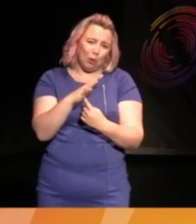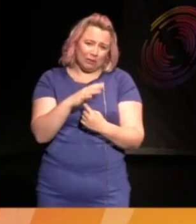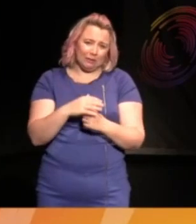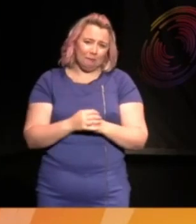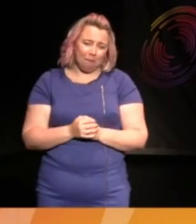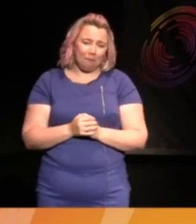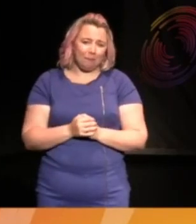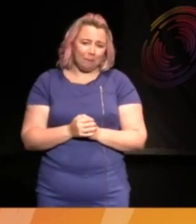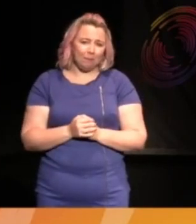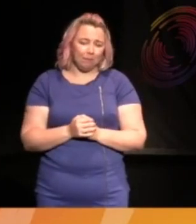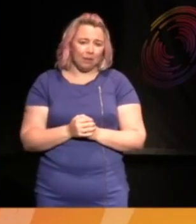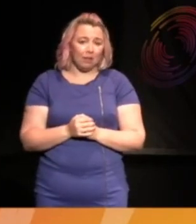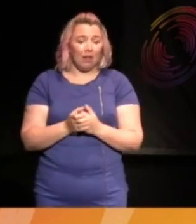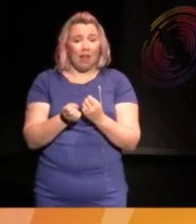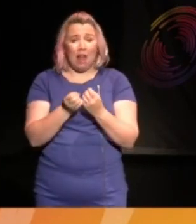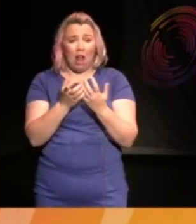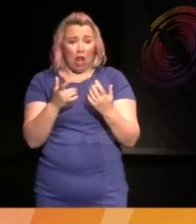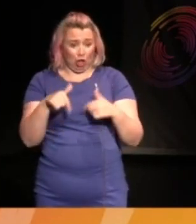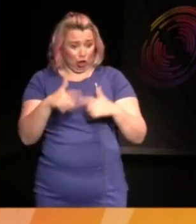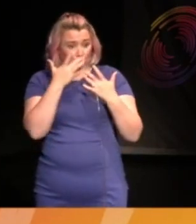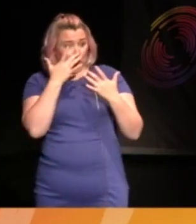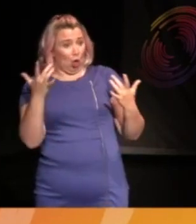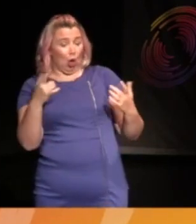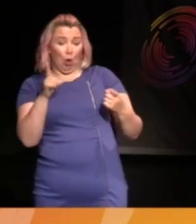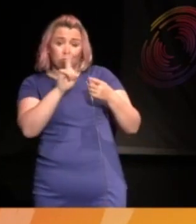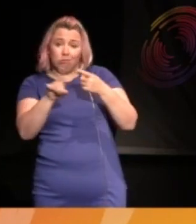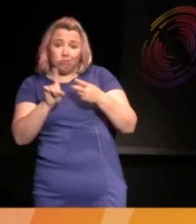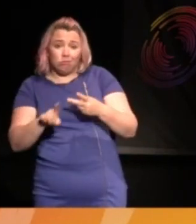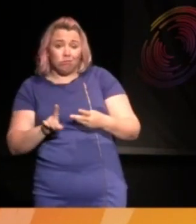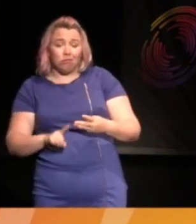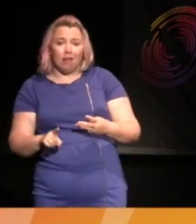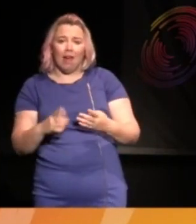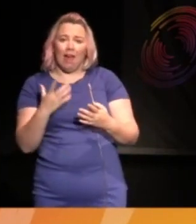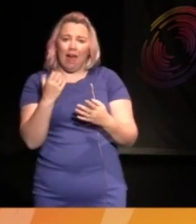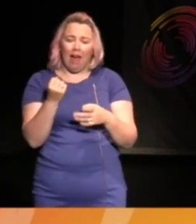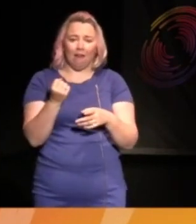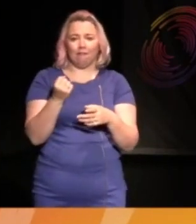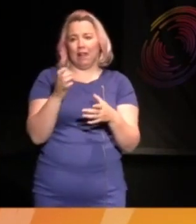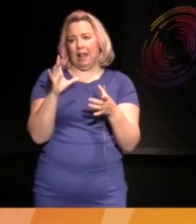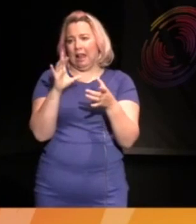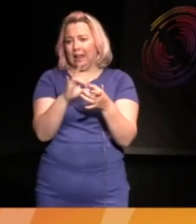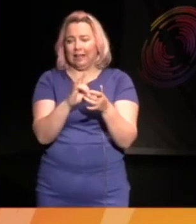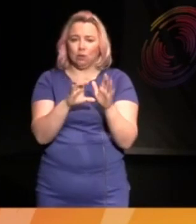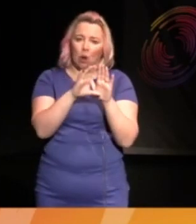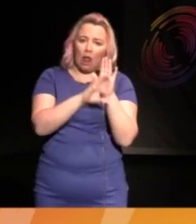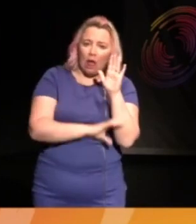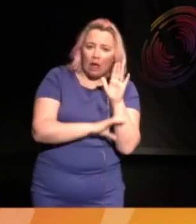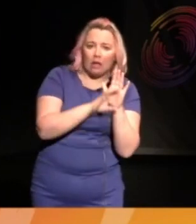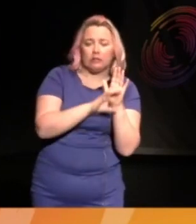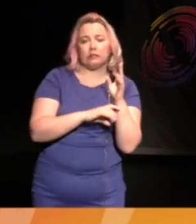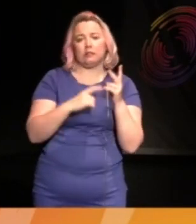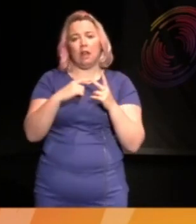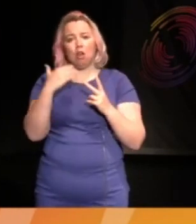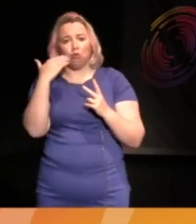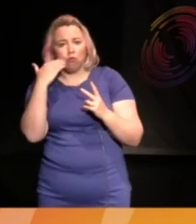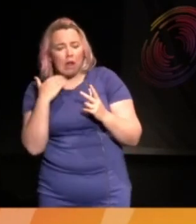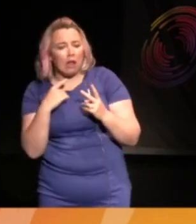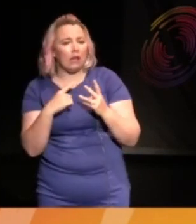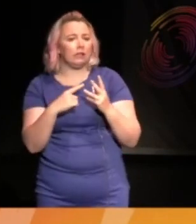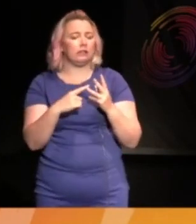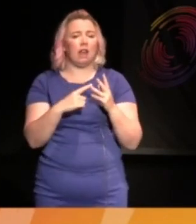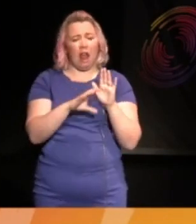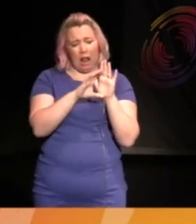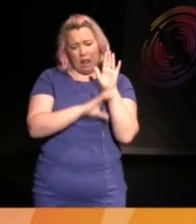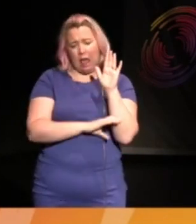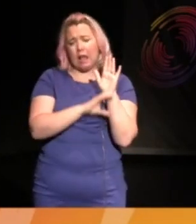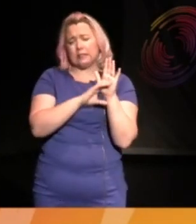lot of the shows that are shown here touch on those issues around class and race and different things, but class is a big one